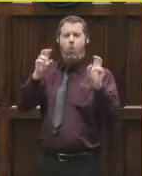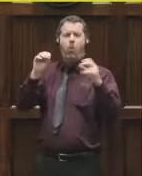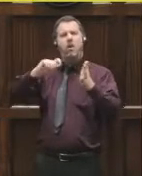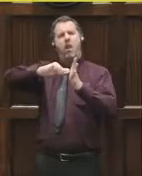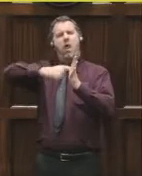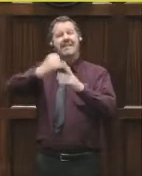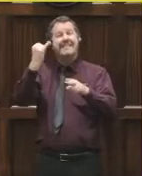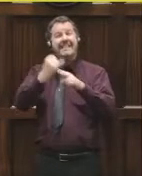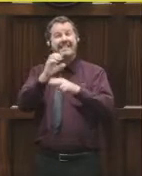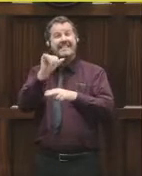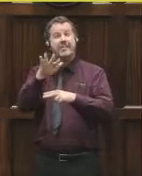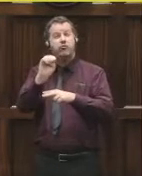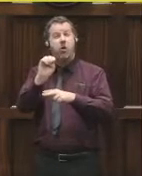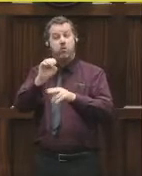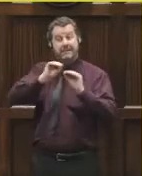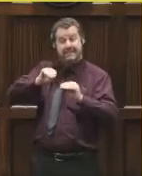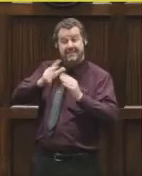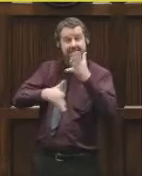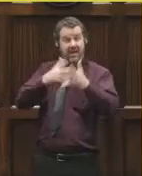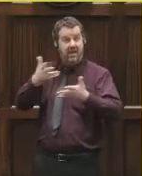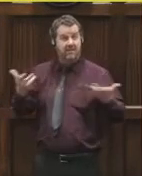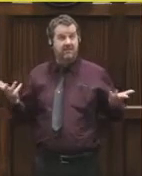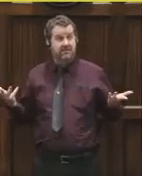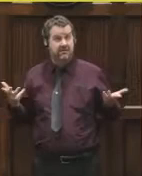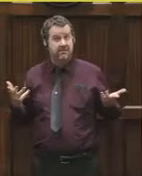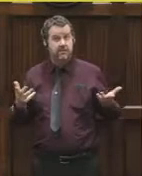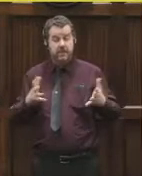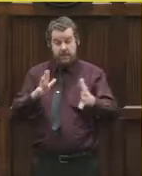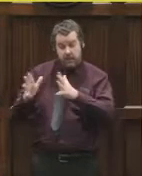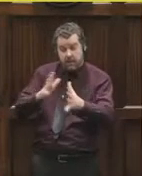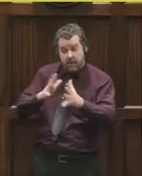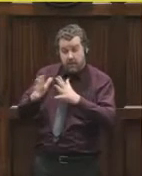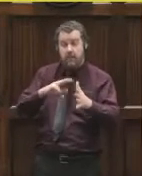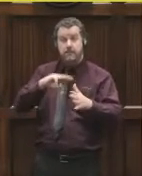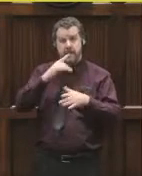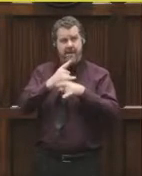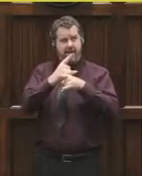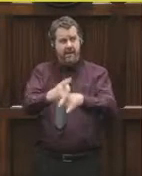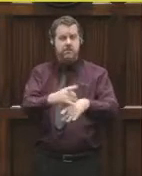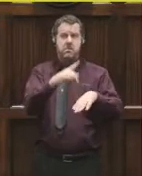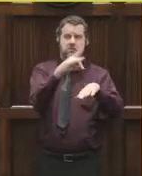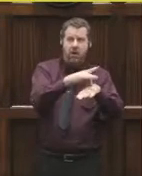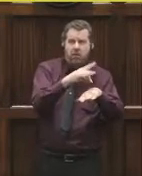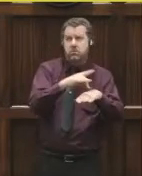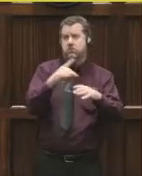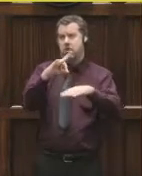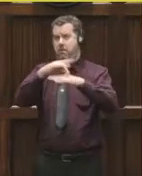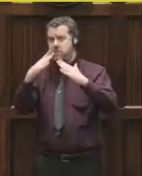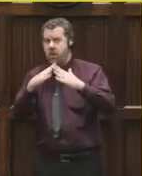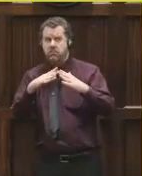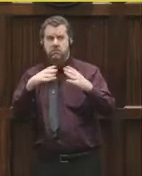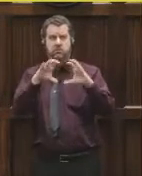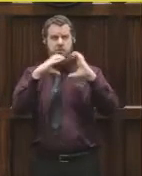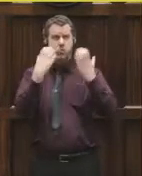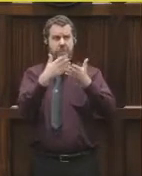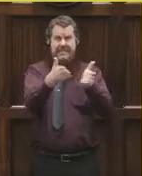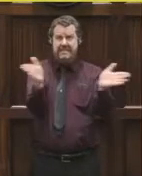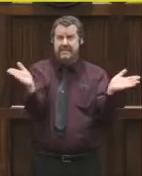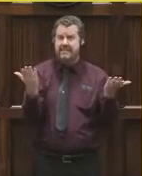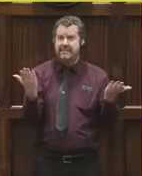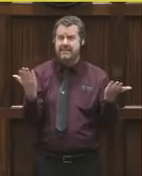issue. If sign language was taught, it would help doctors, hospitals and the wider community. If we can